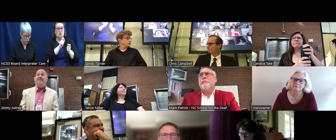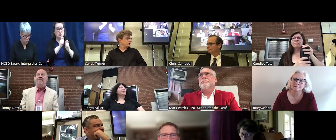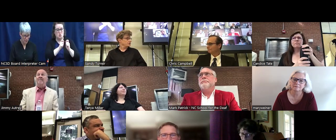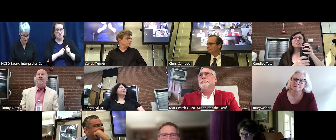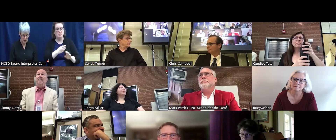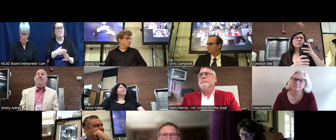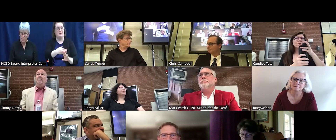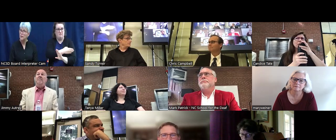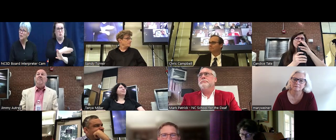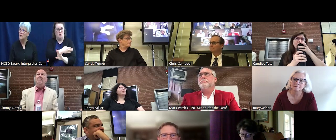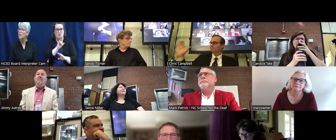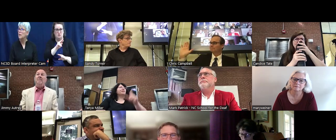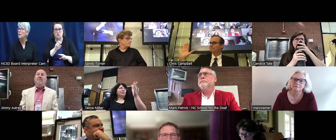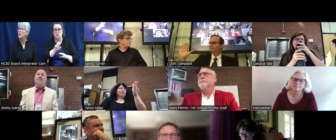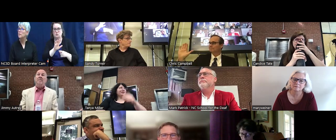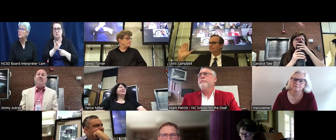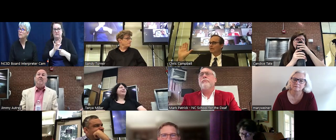to change, maybe.